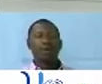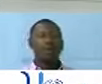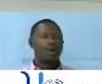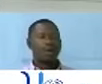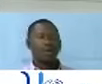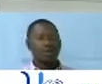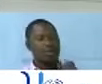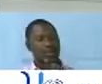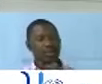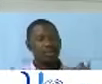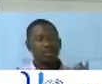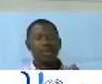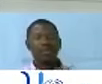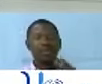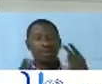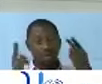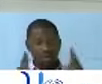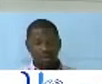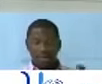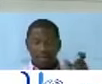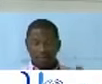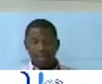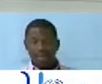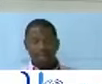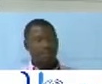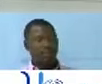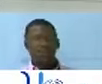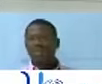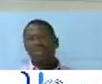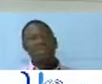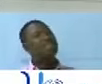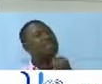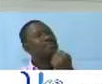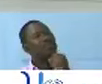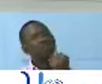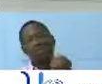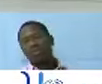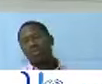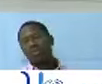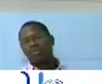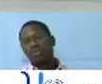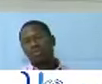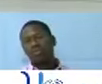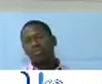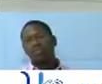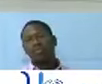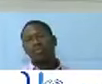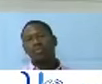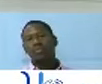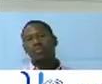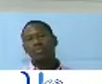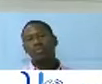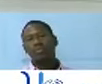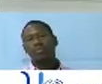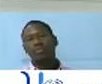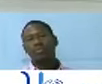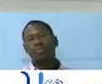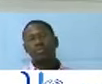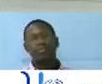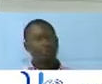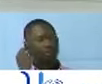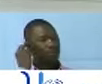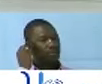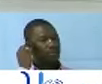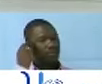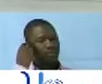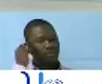was severely impaired. Li nga xamne nak moy suñ taxaway ne loyal lañ te dara topu ñu tax nekkon na lo